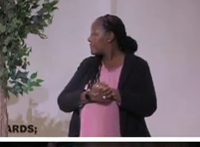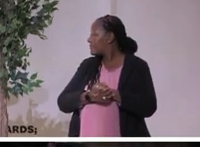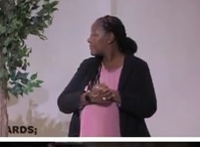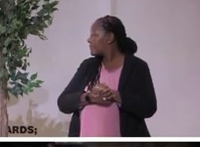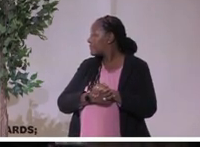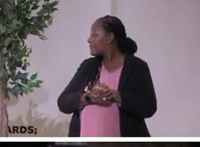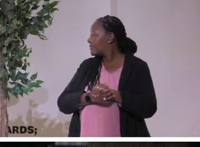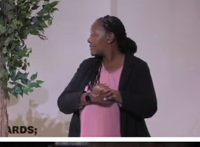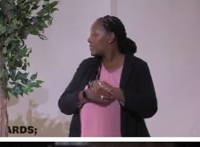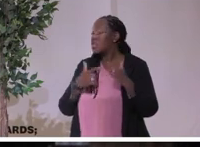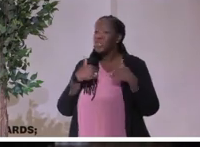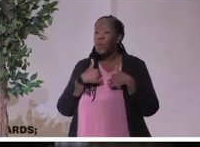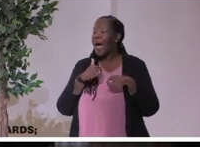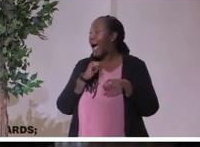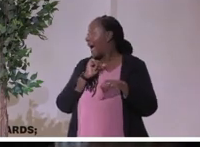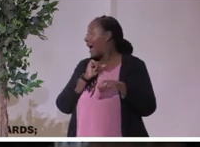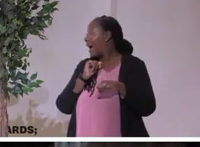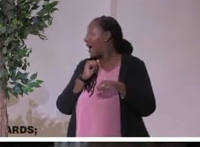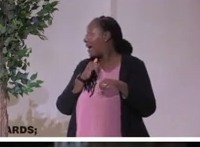I am working with,